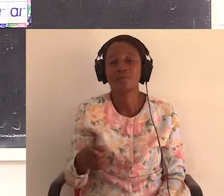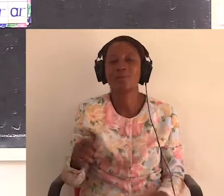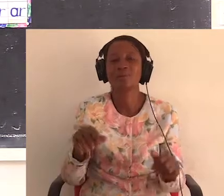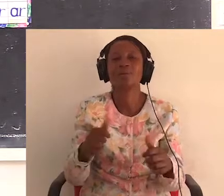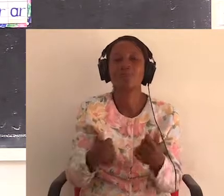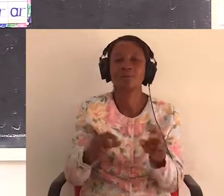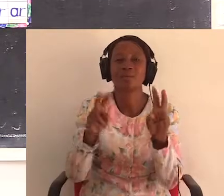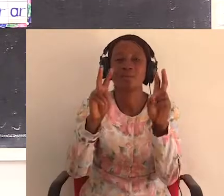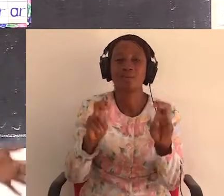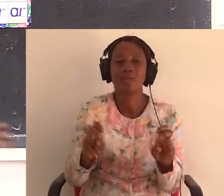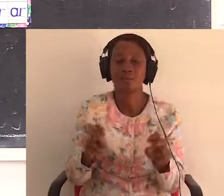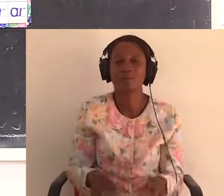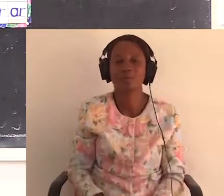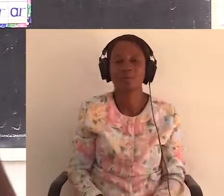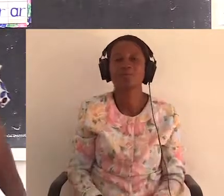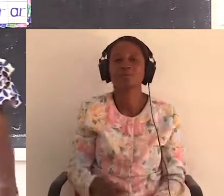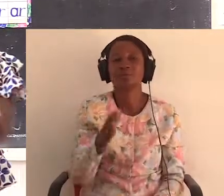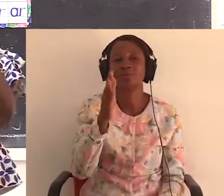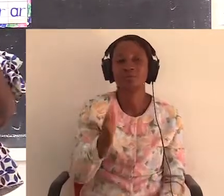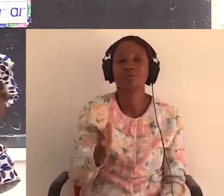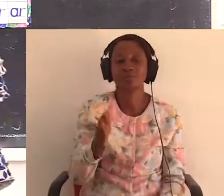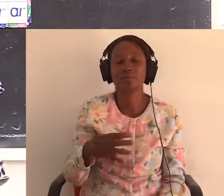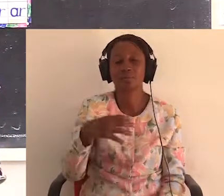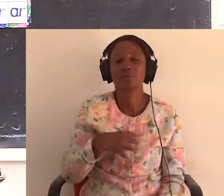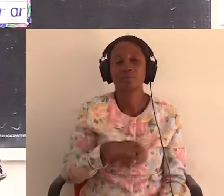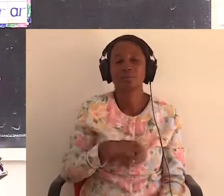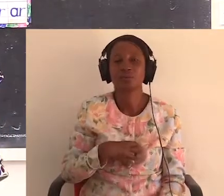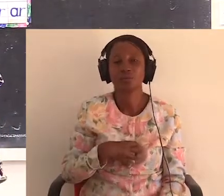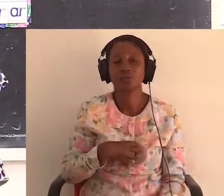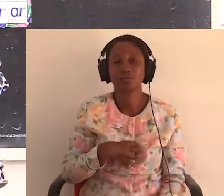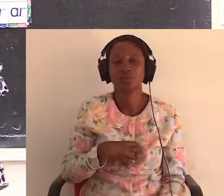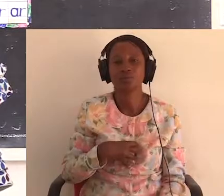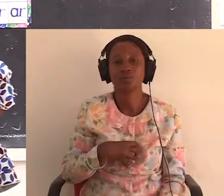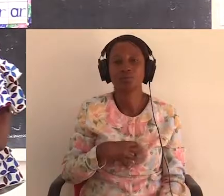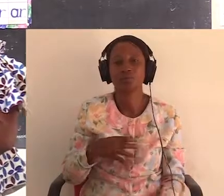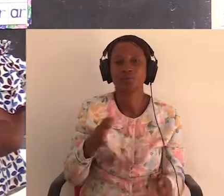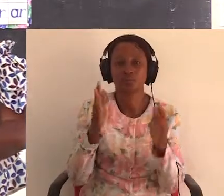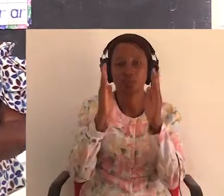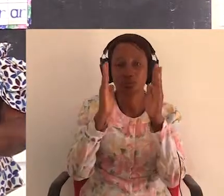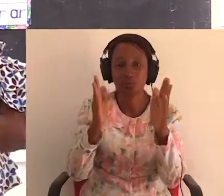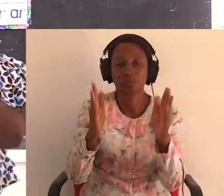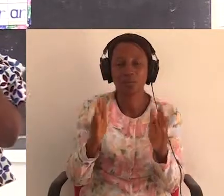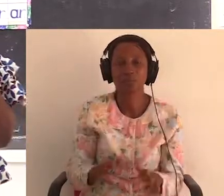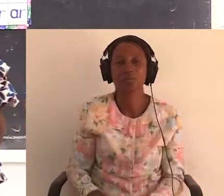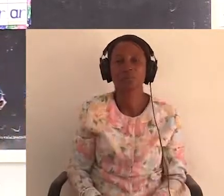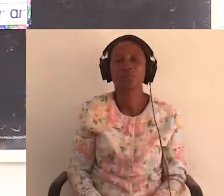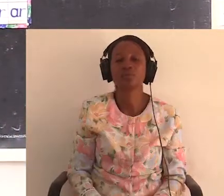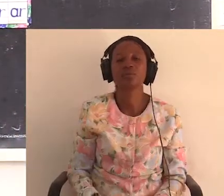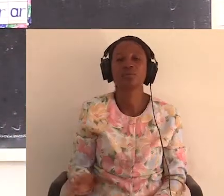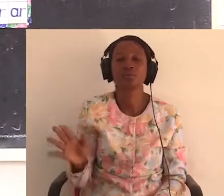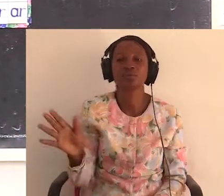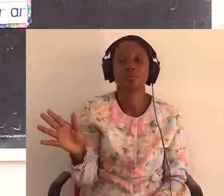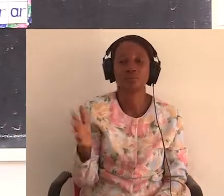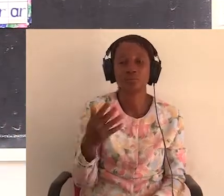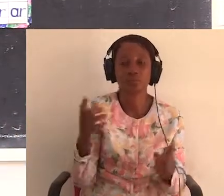lesson proper. Now, I want you to listen attentively. I'm going to sing this song, and then